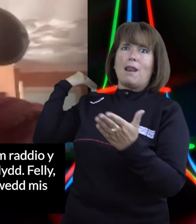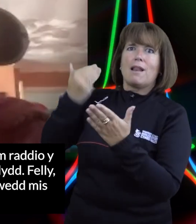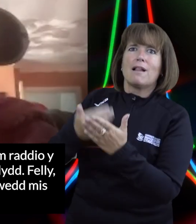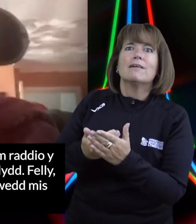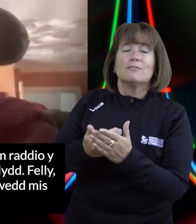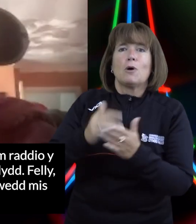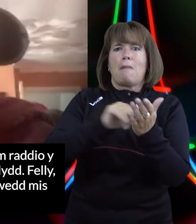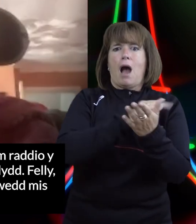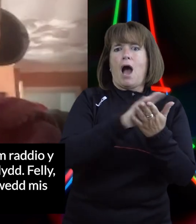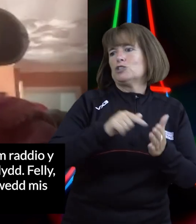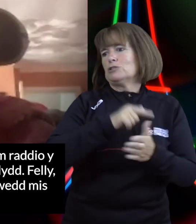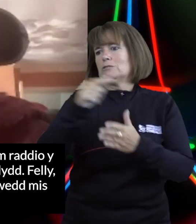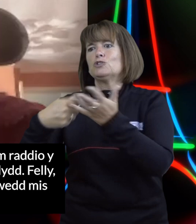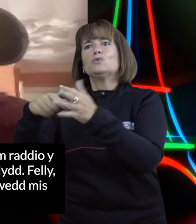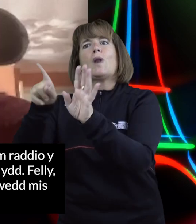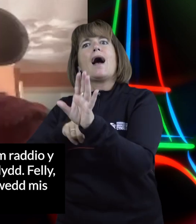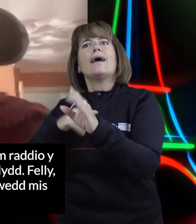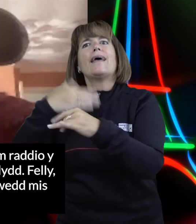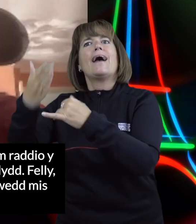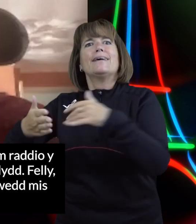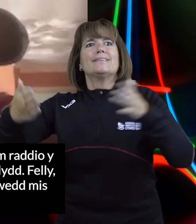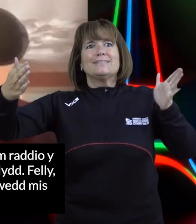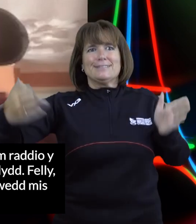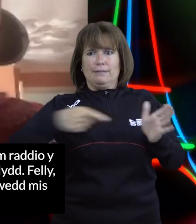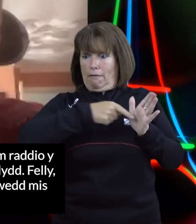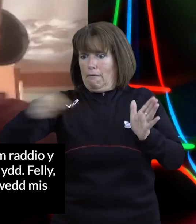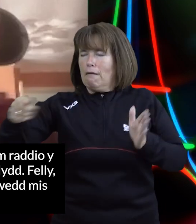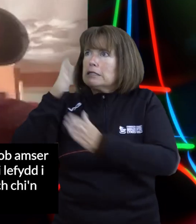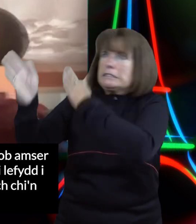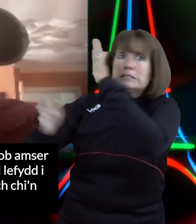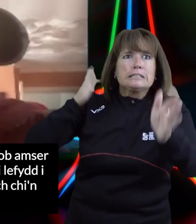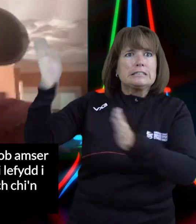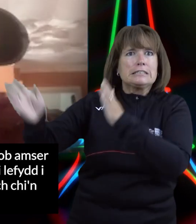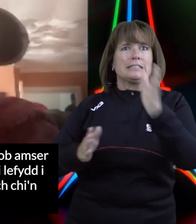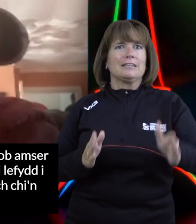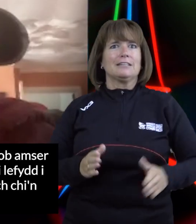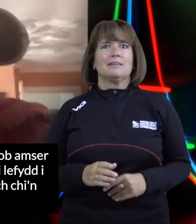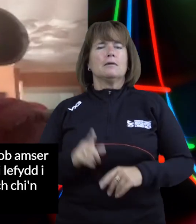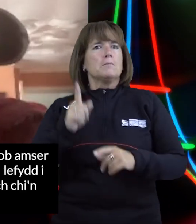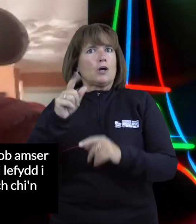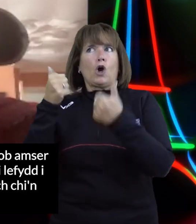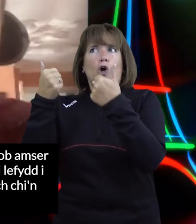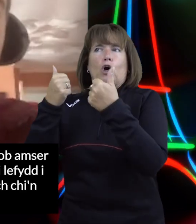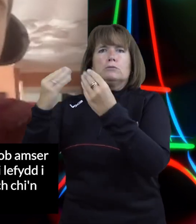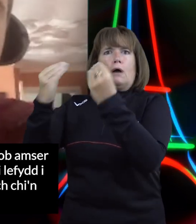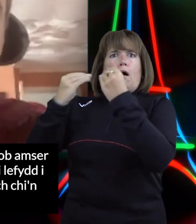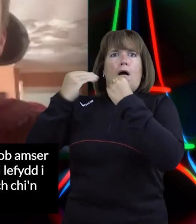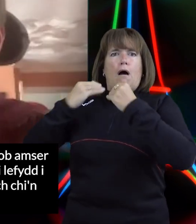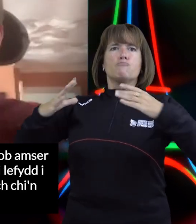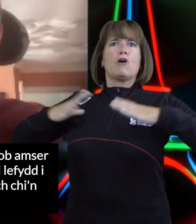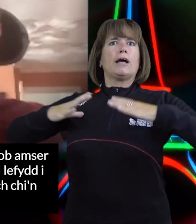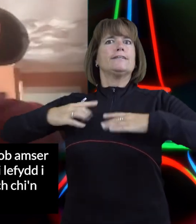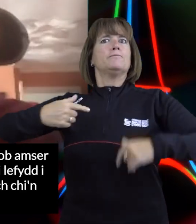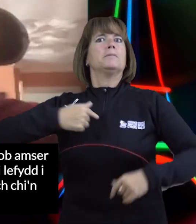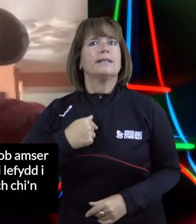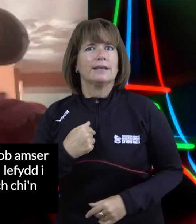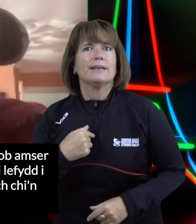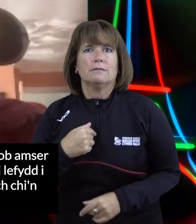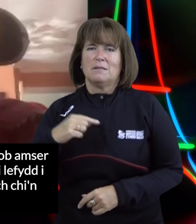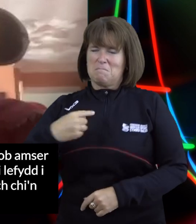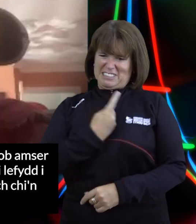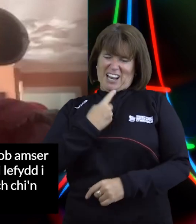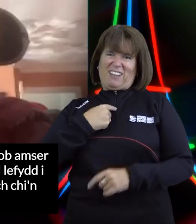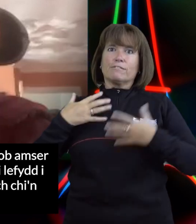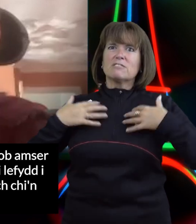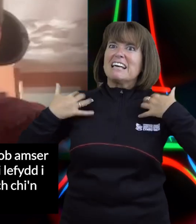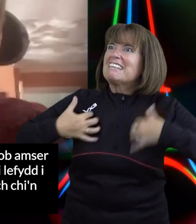to sort of end of July, really, it's just full on. But I think it's good preparation for me. It's nice